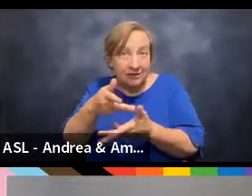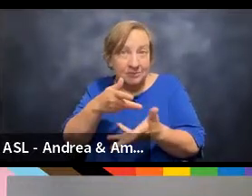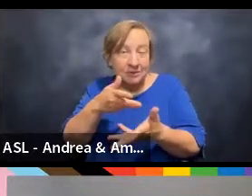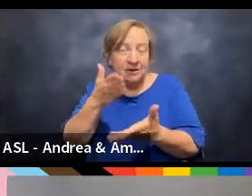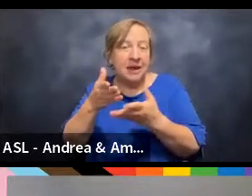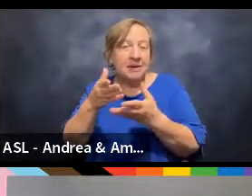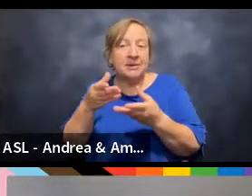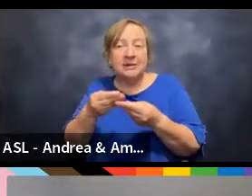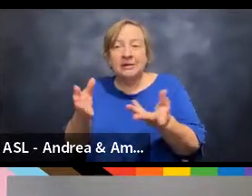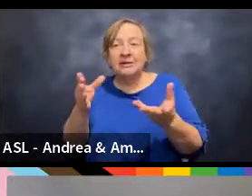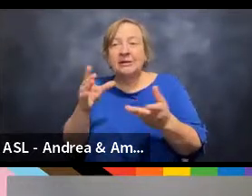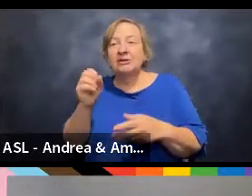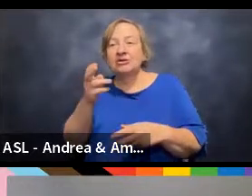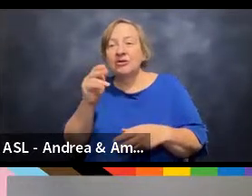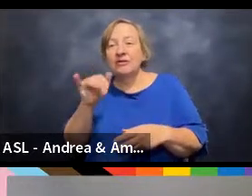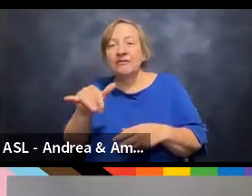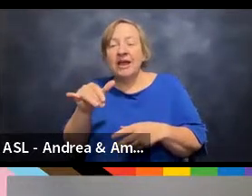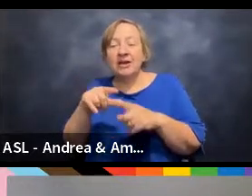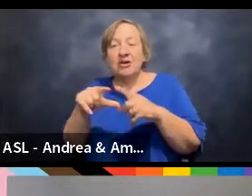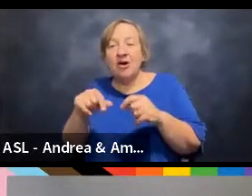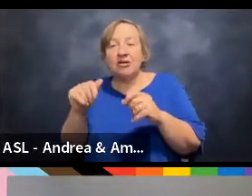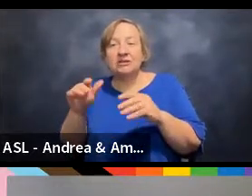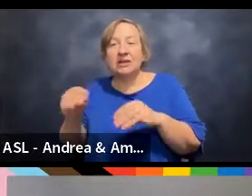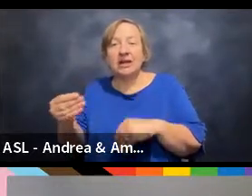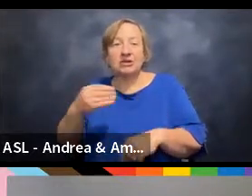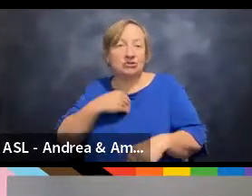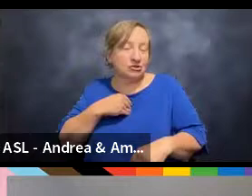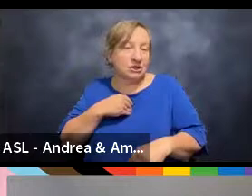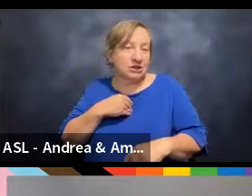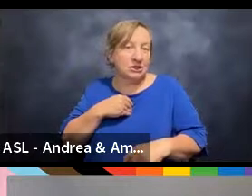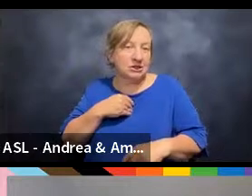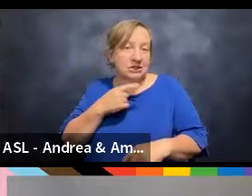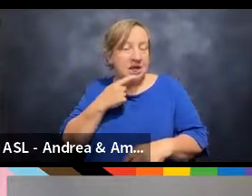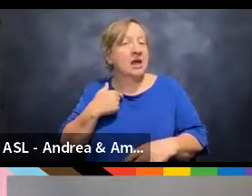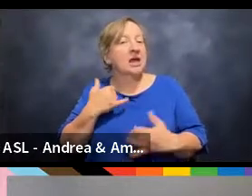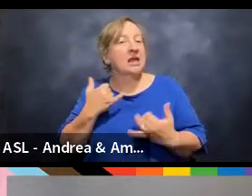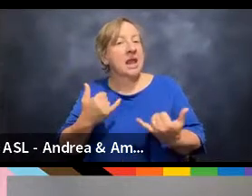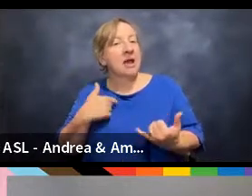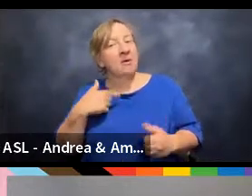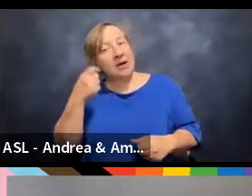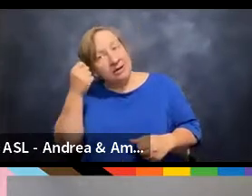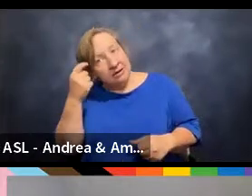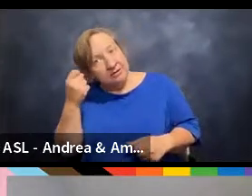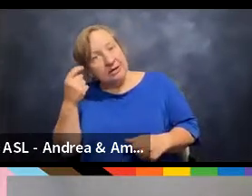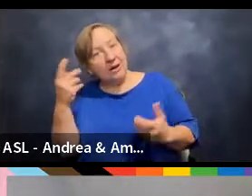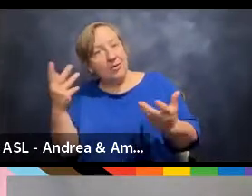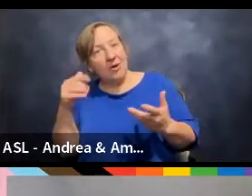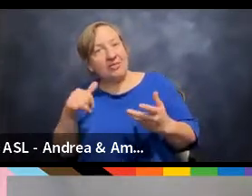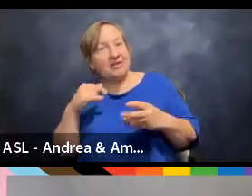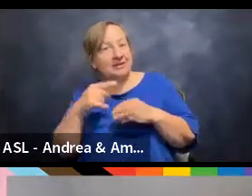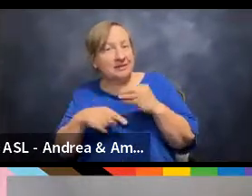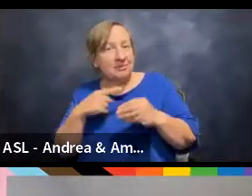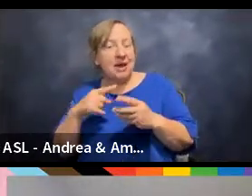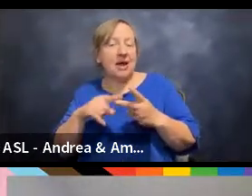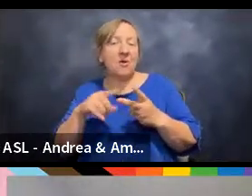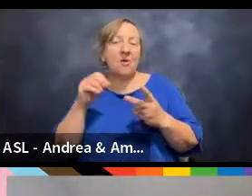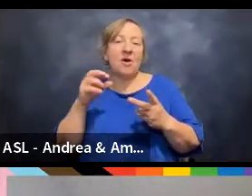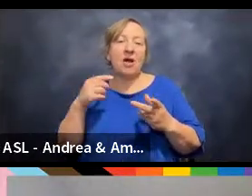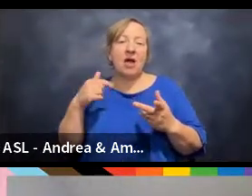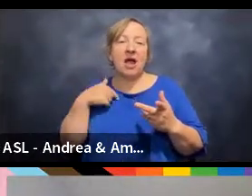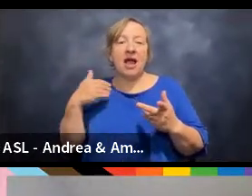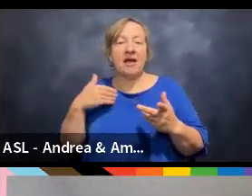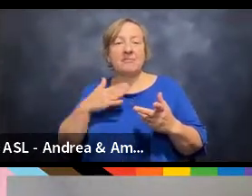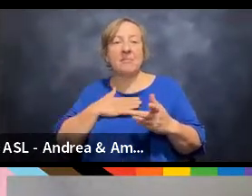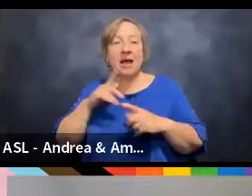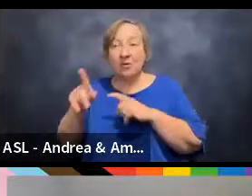out survey cards that they could turn in that says that I now understand what this is all about, or I had my